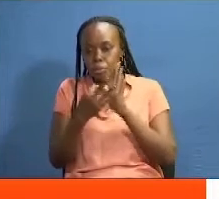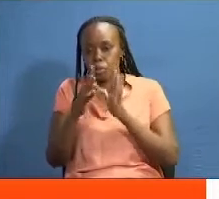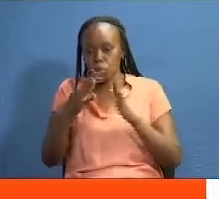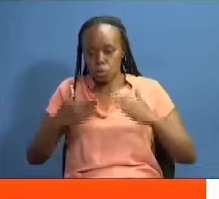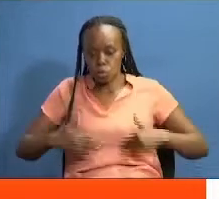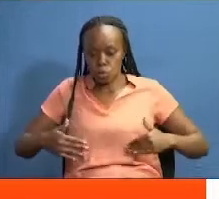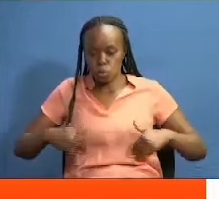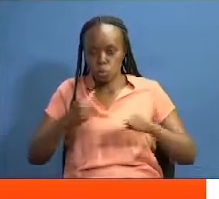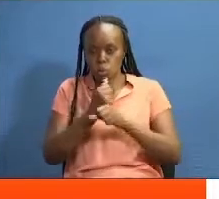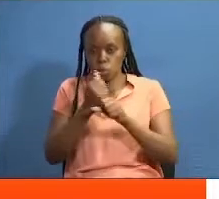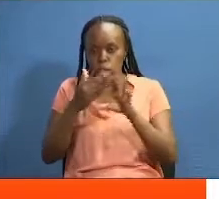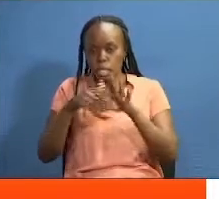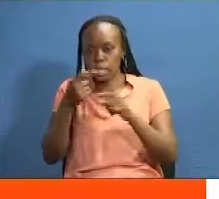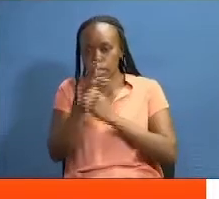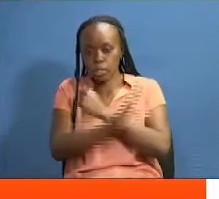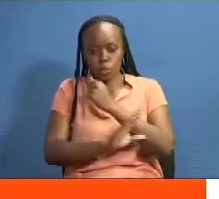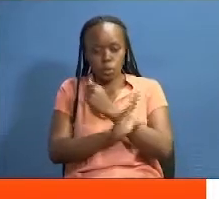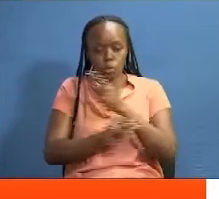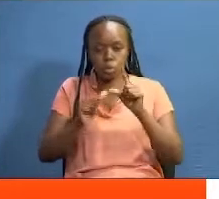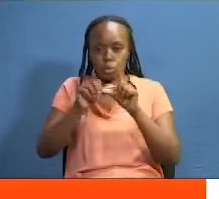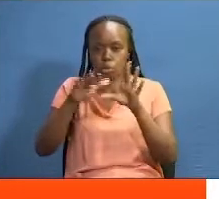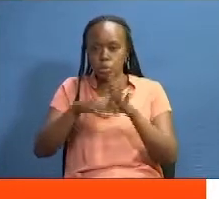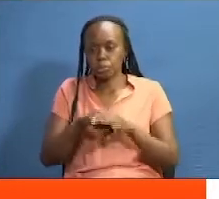youth unemployment in the country. It continues to be, a